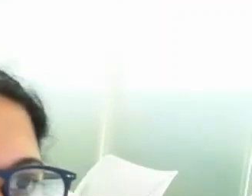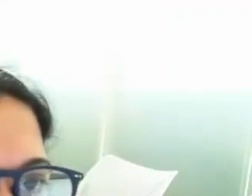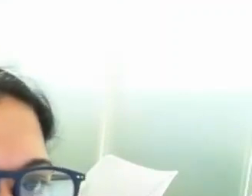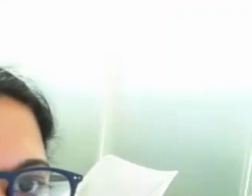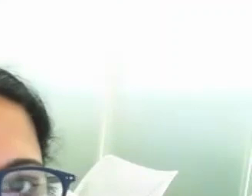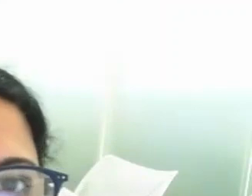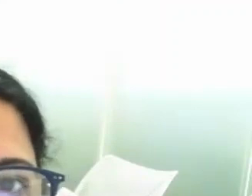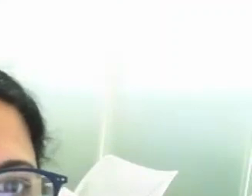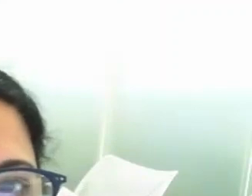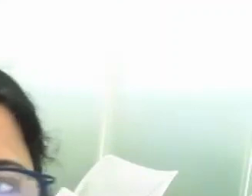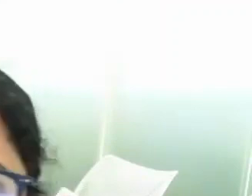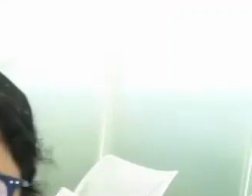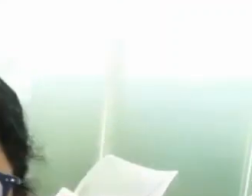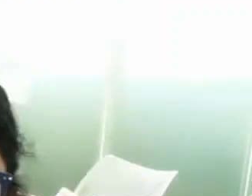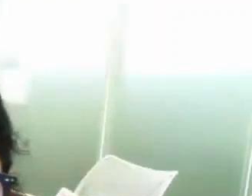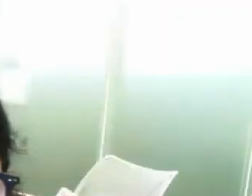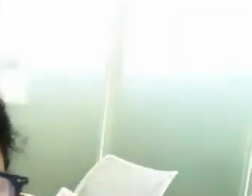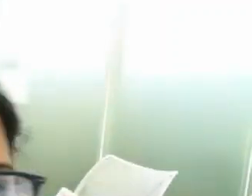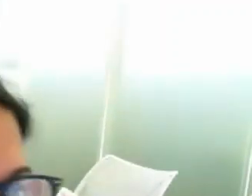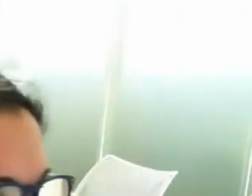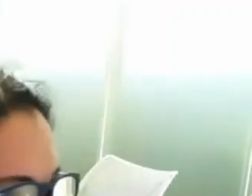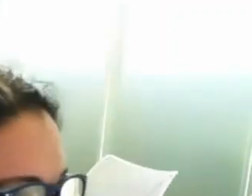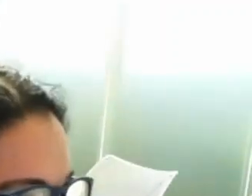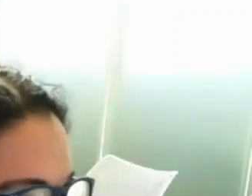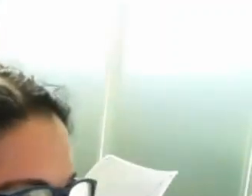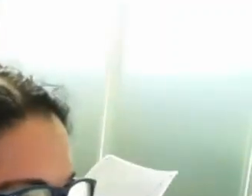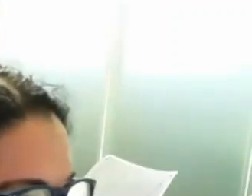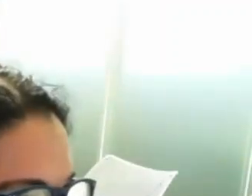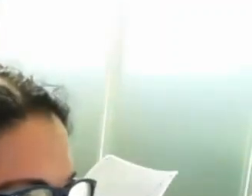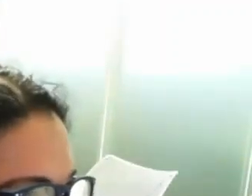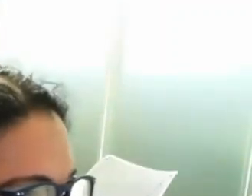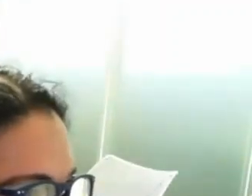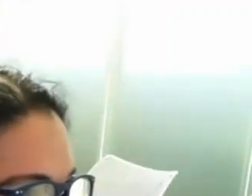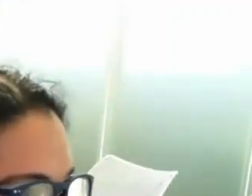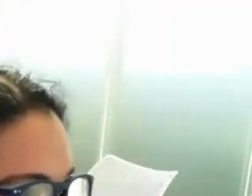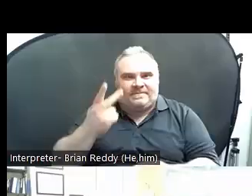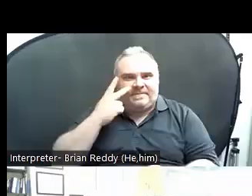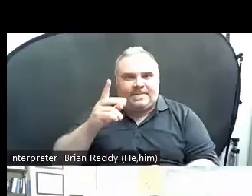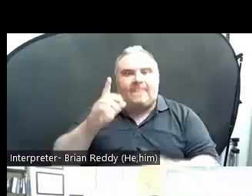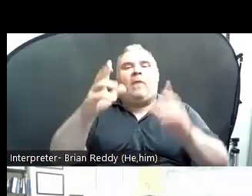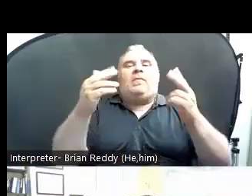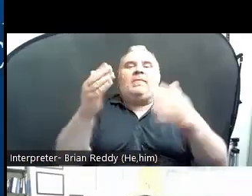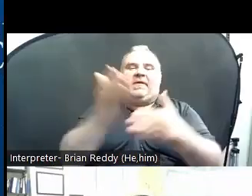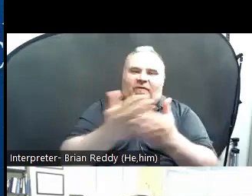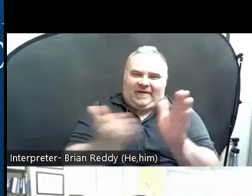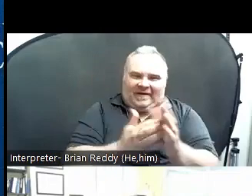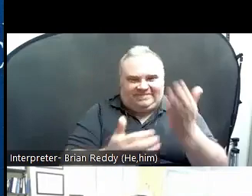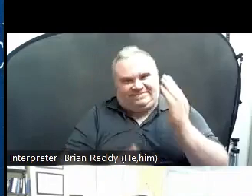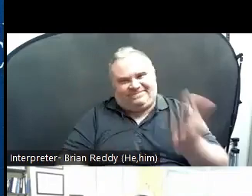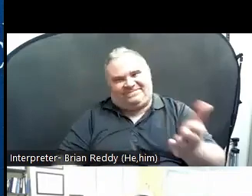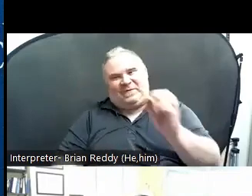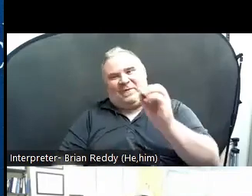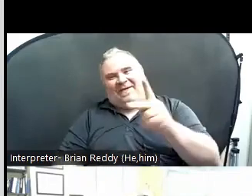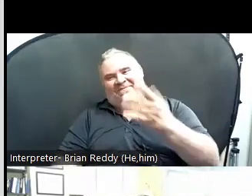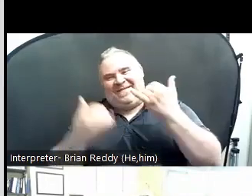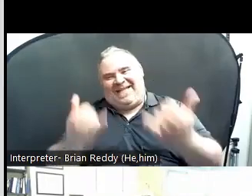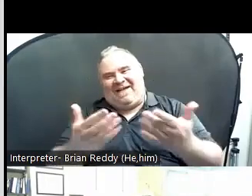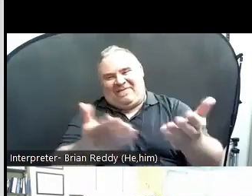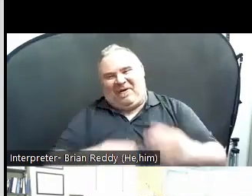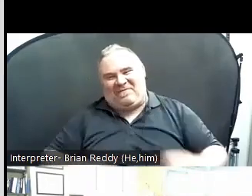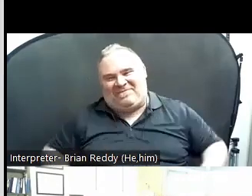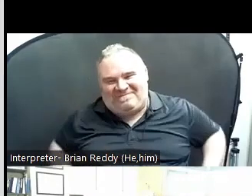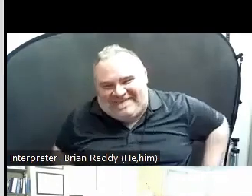them. Sorry, we did practice this. Let me see. Oh, let me share again. Now you see